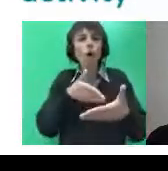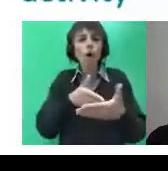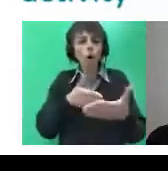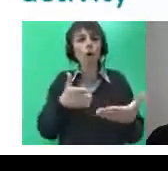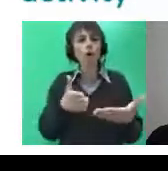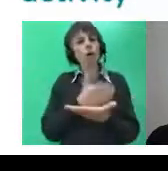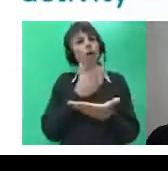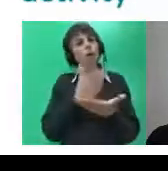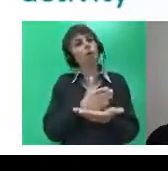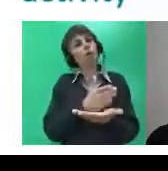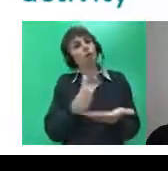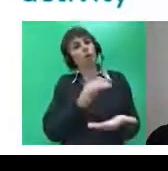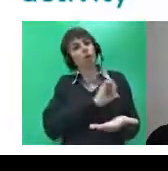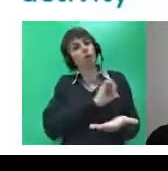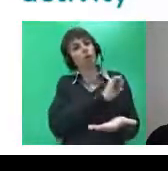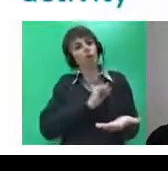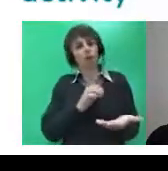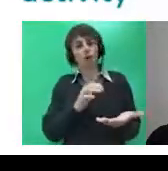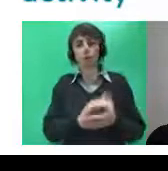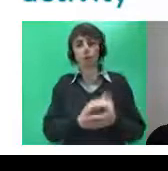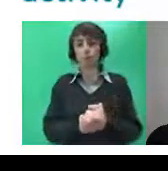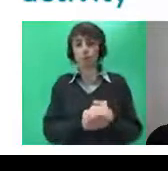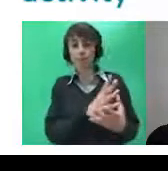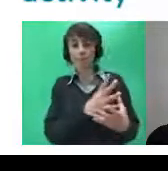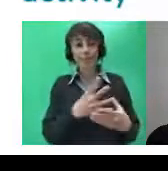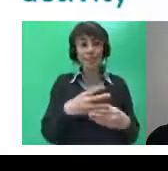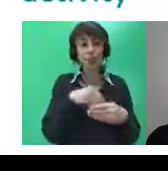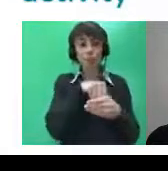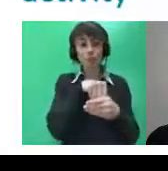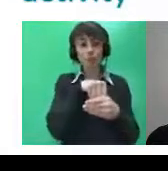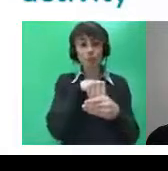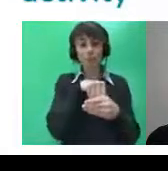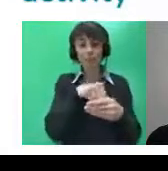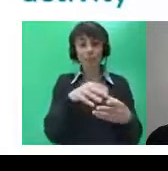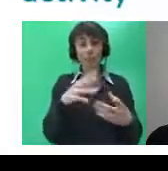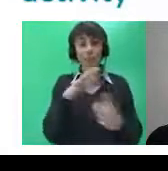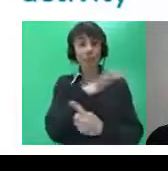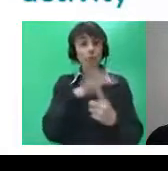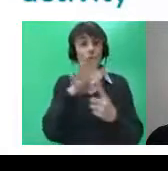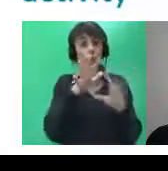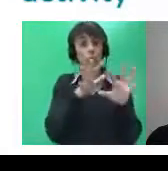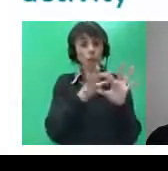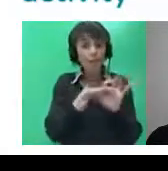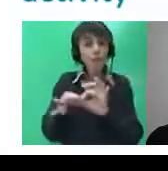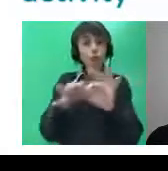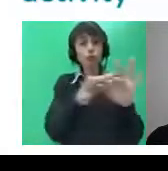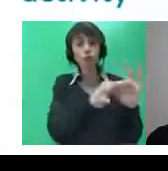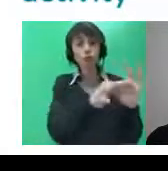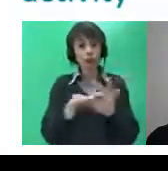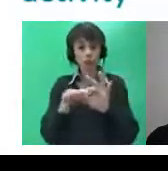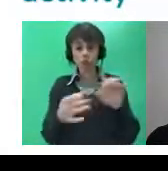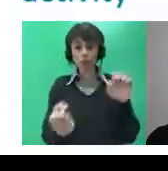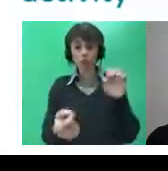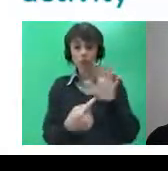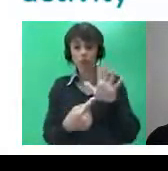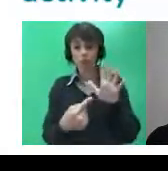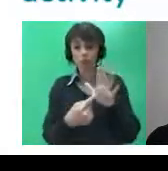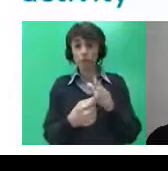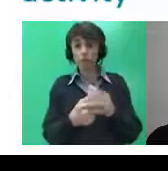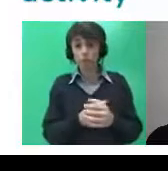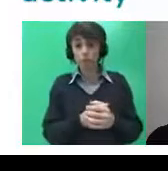Inclusivity drives a real sense of belonging, which helps motivation as well. So social interaction was a strong pull for this campaign, and